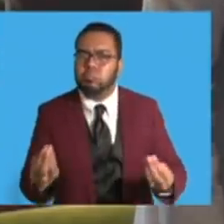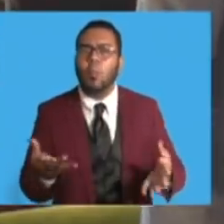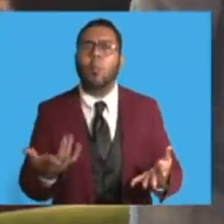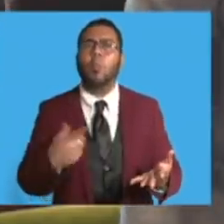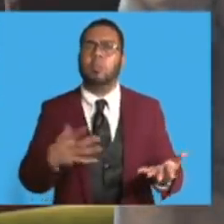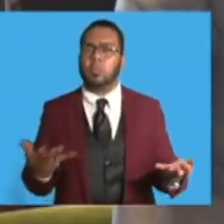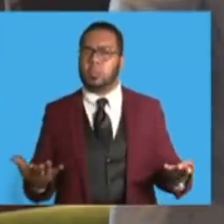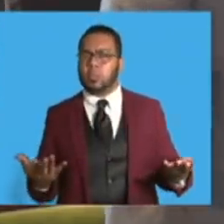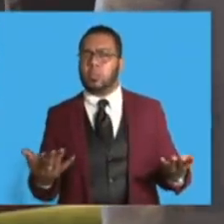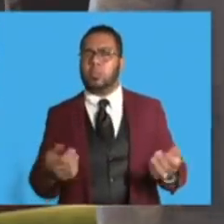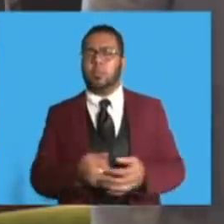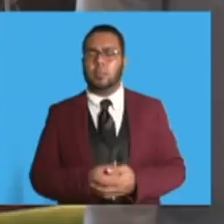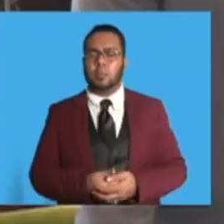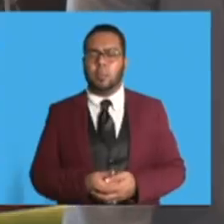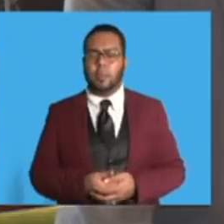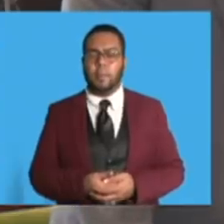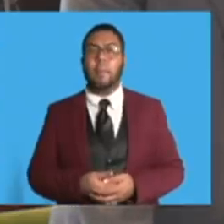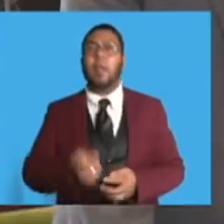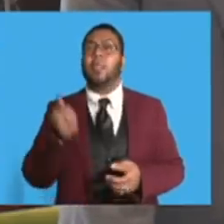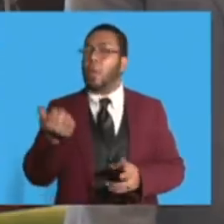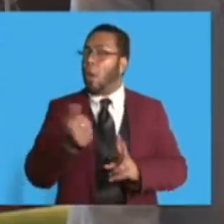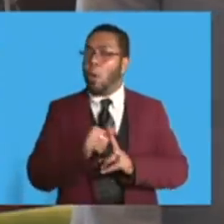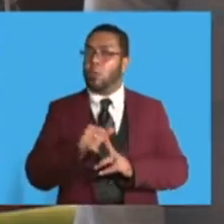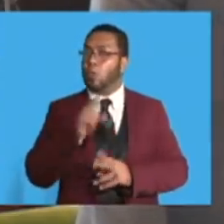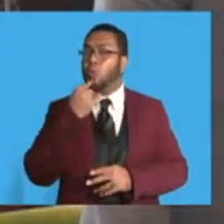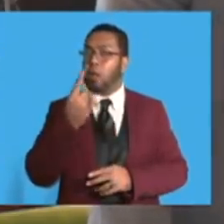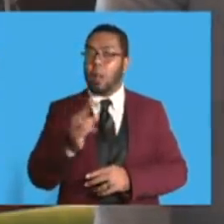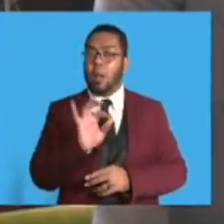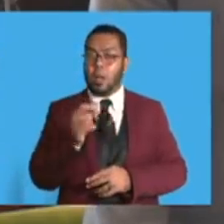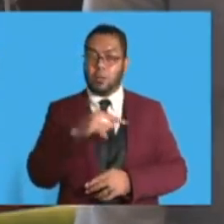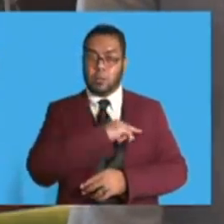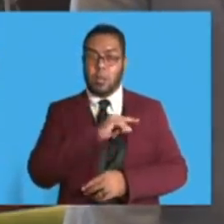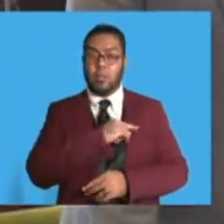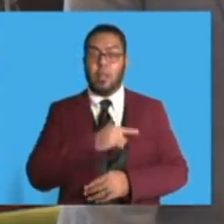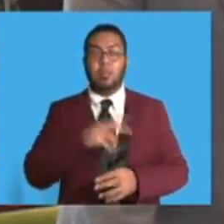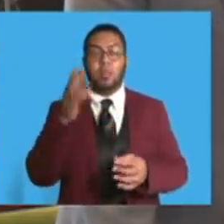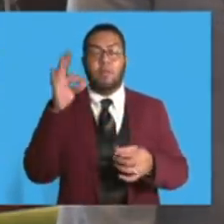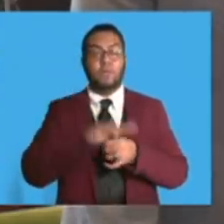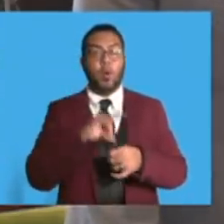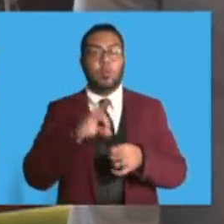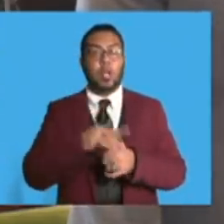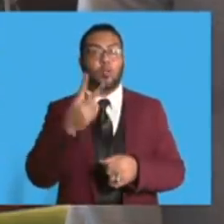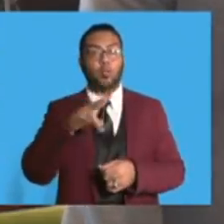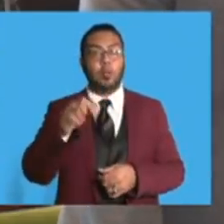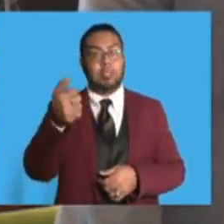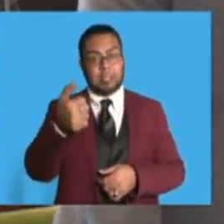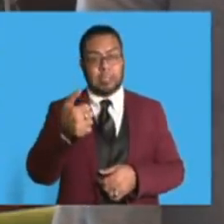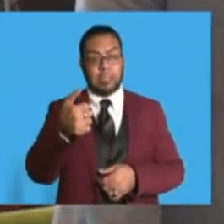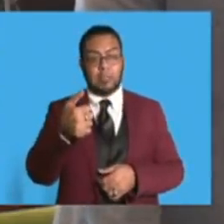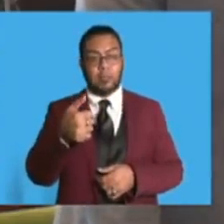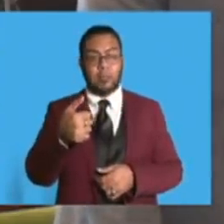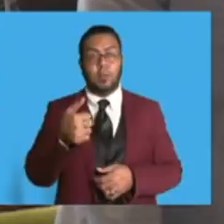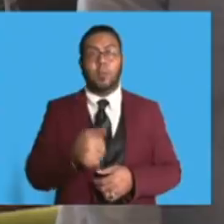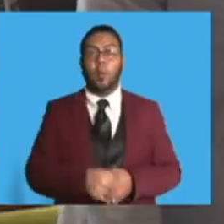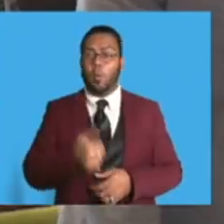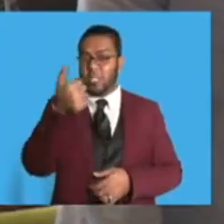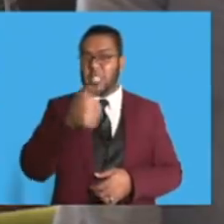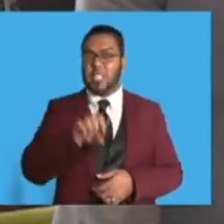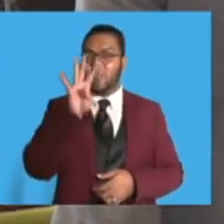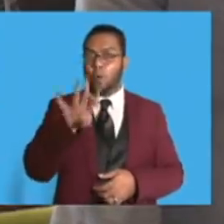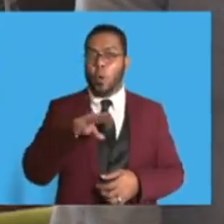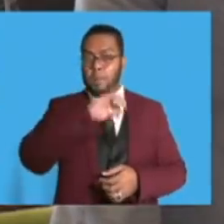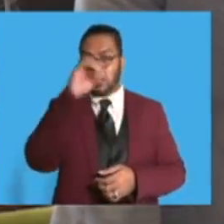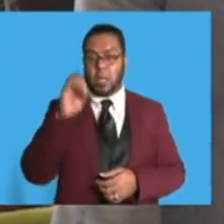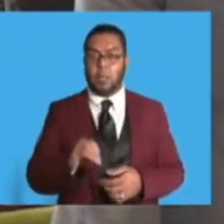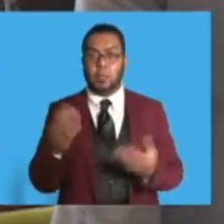Madam Speaker. They also don't tell us that the voter turnout in 2006, Madam Speaker, was actually 64%.